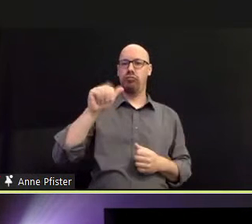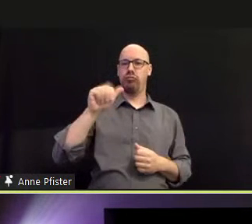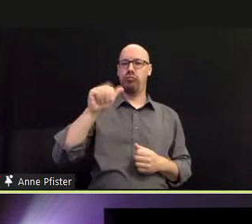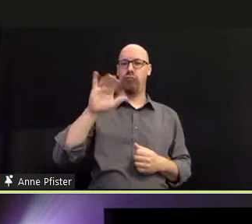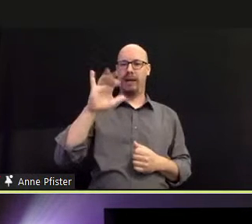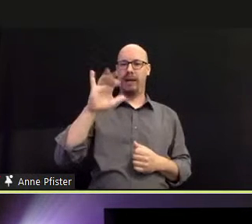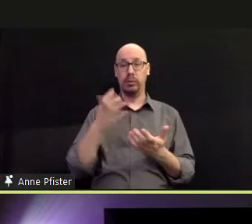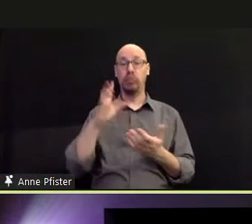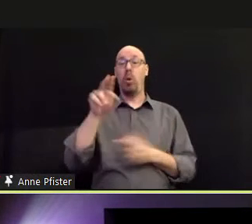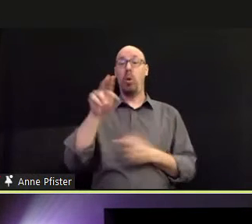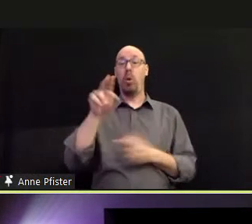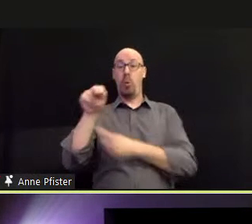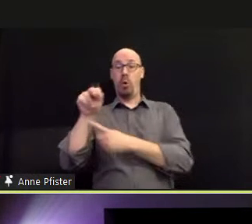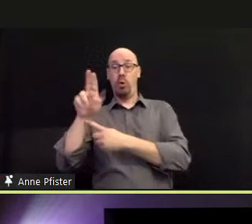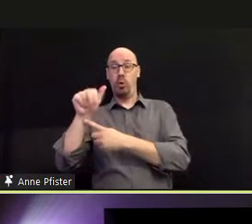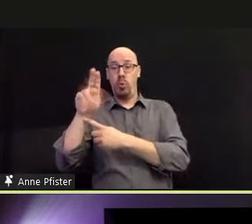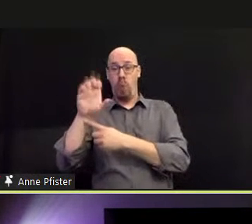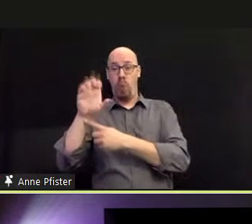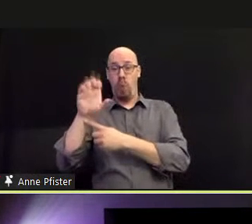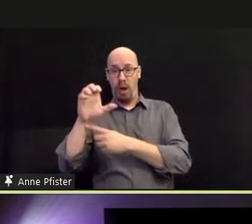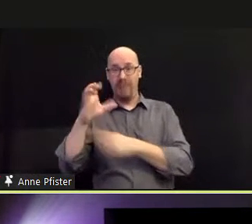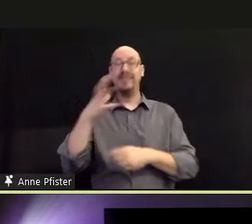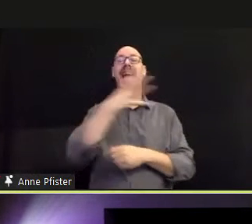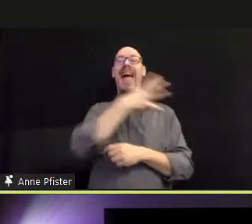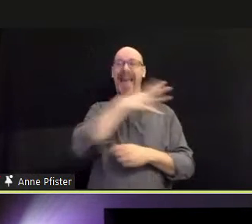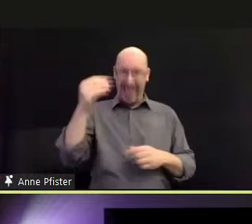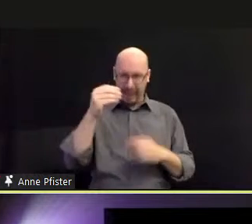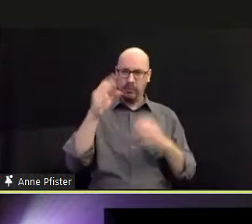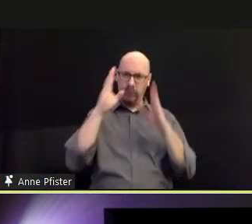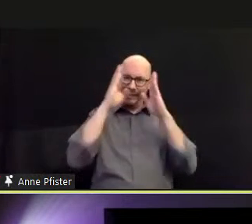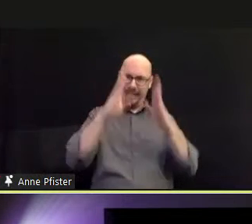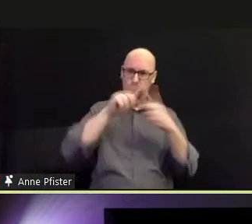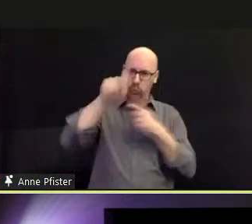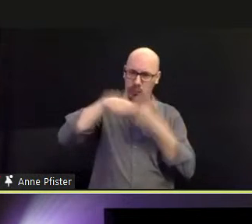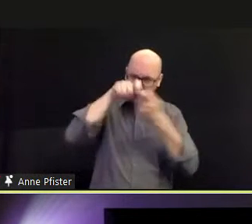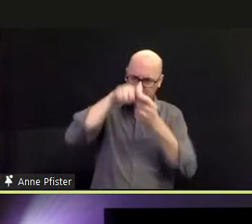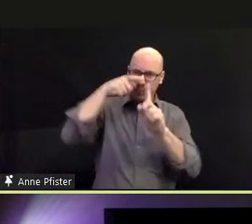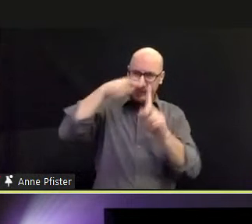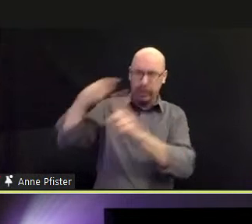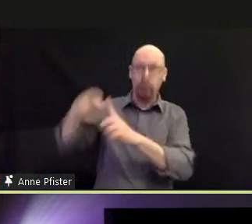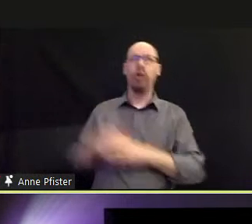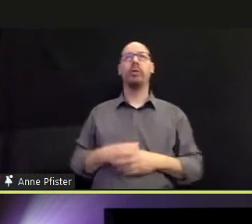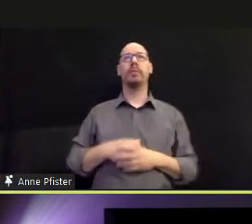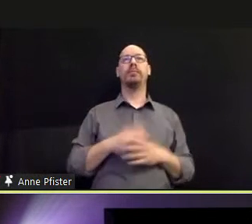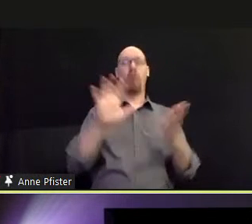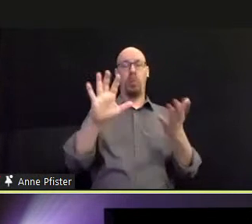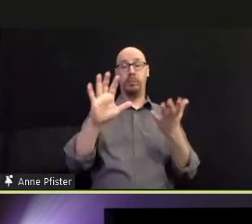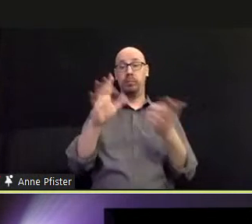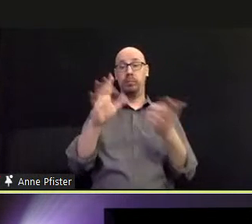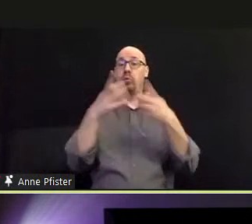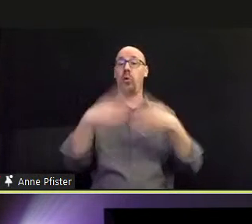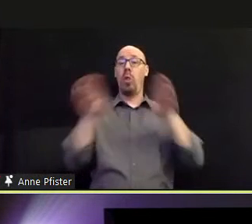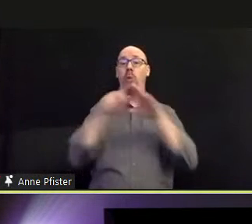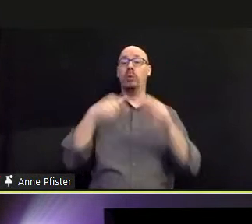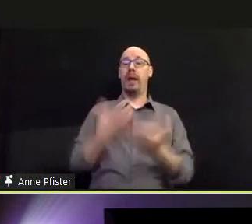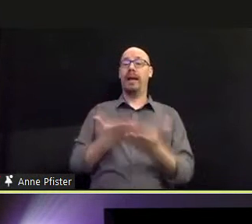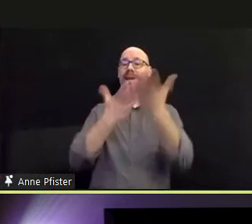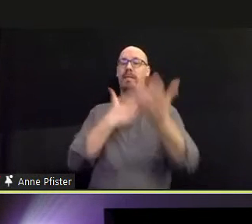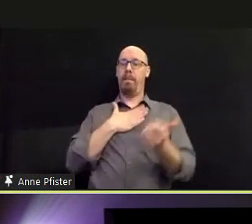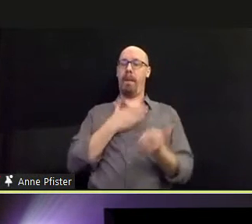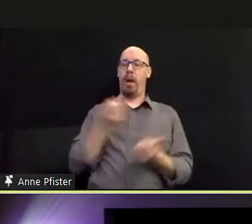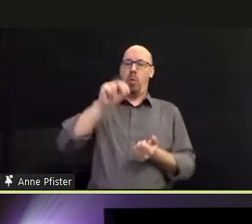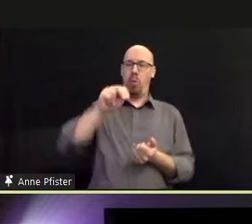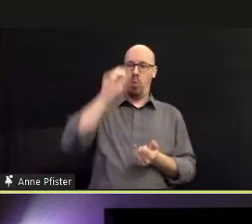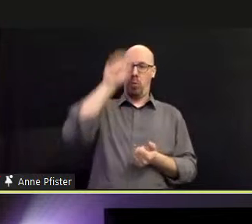attention to the particular. So to conclude, I offer up my own mnemonic. Throughout my research, deaf